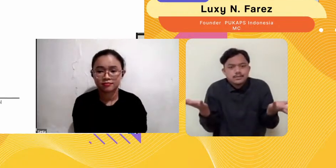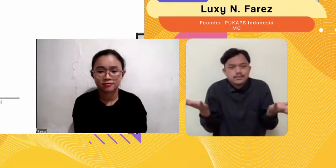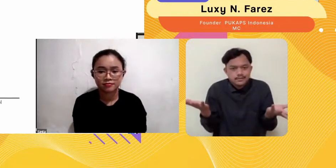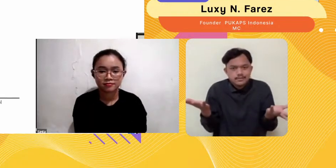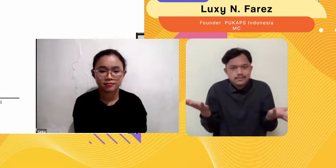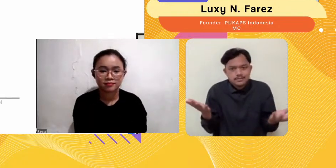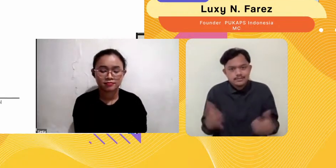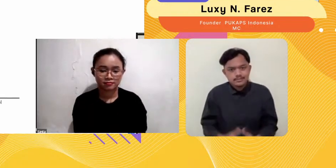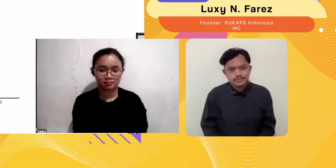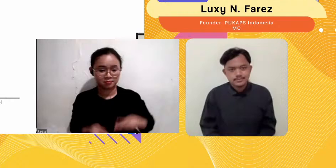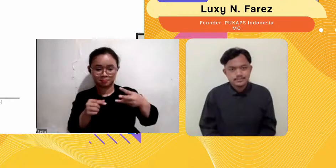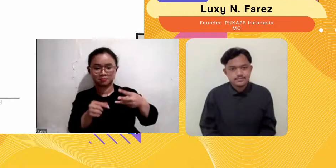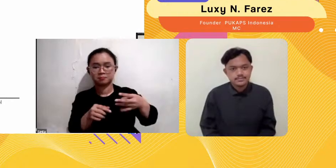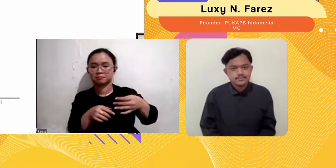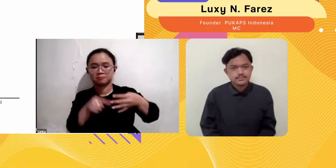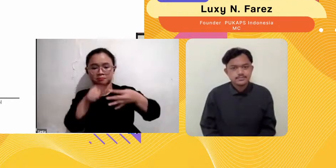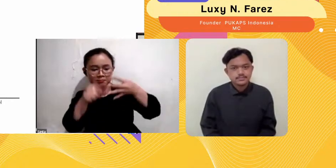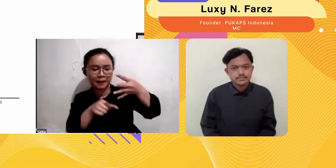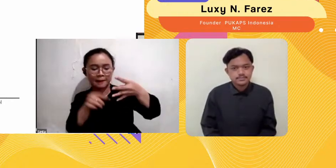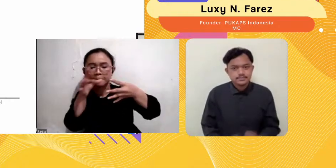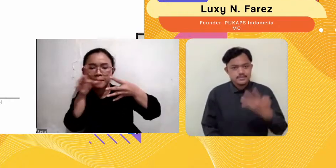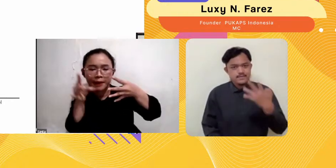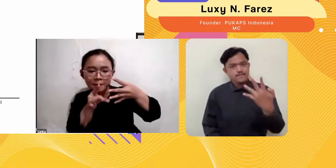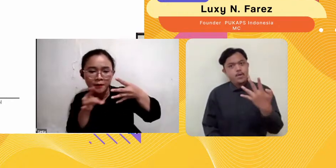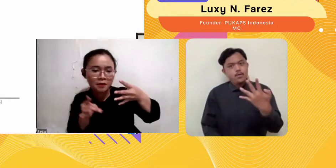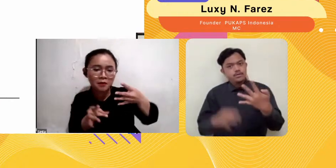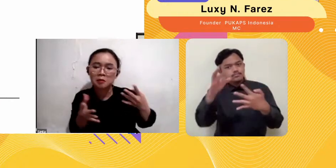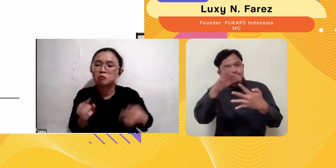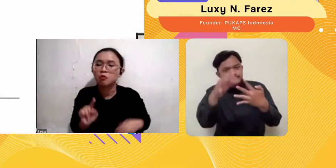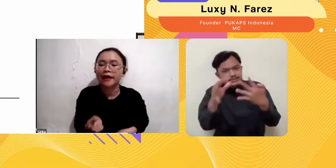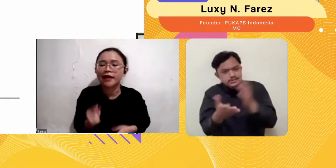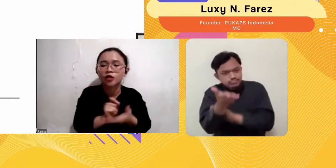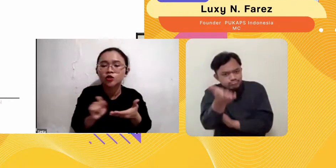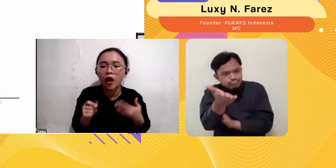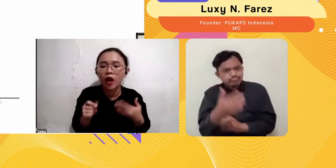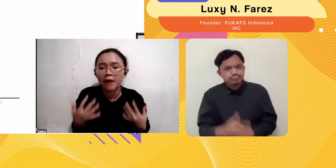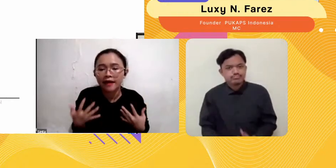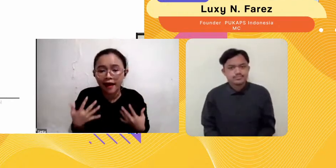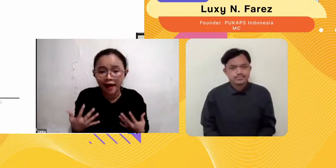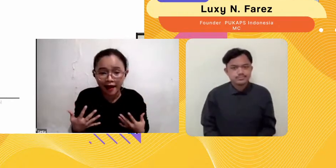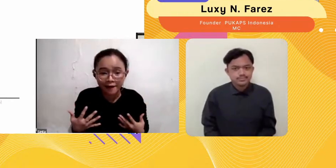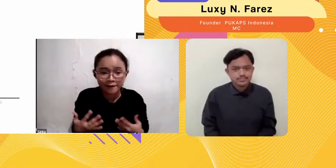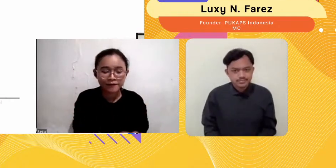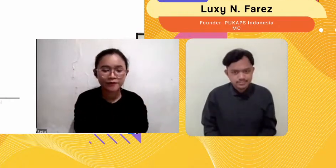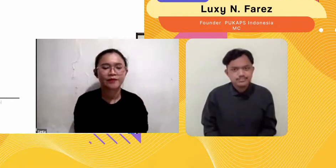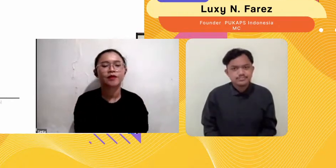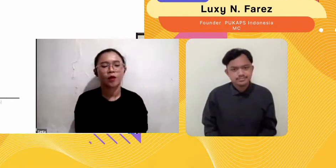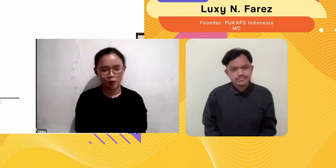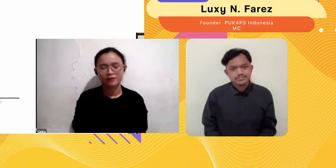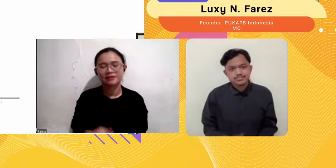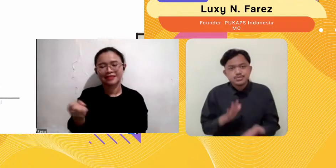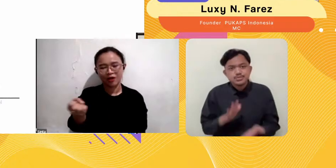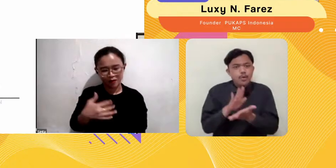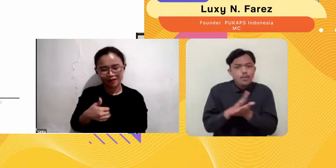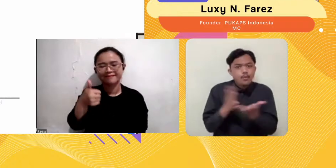You can choose primary or kindergarten. Everyone has, okay,